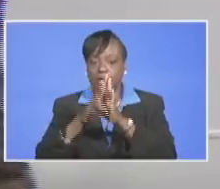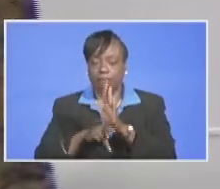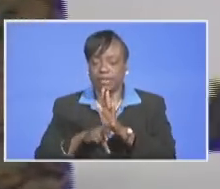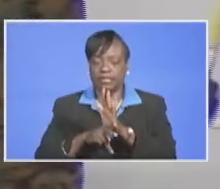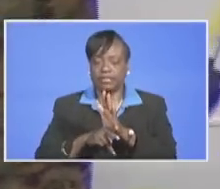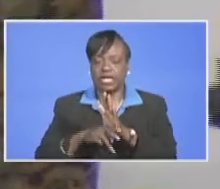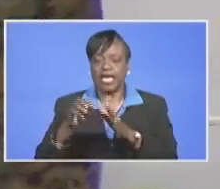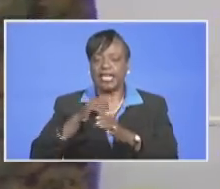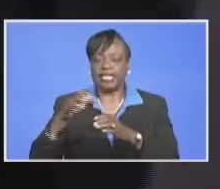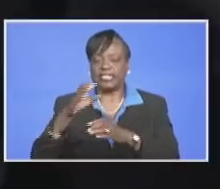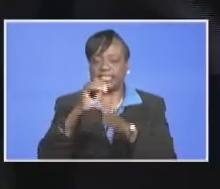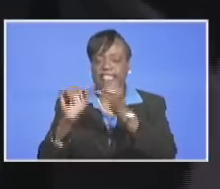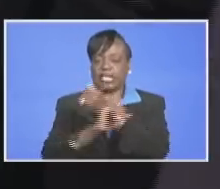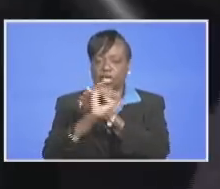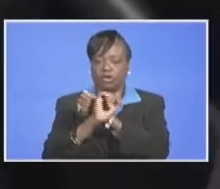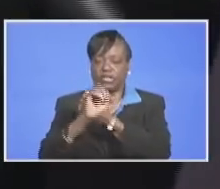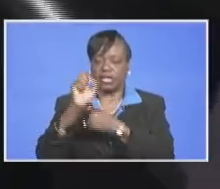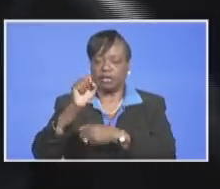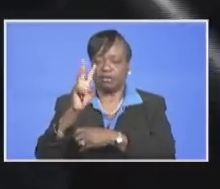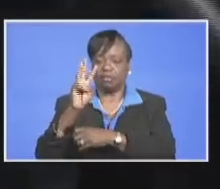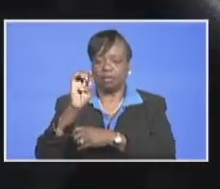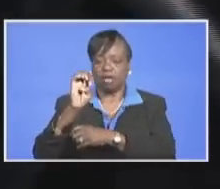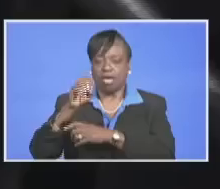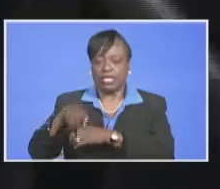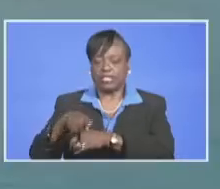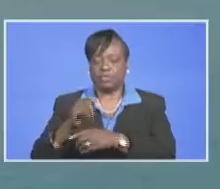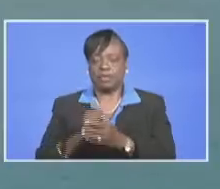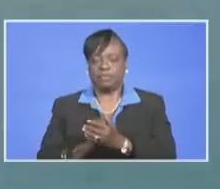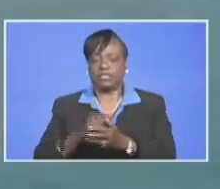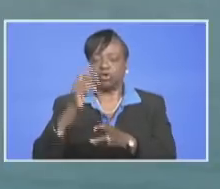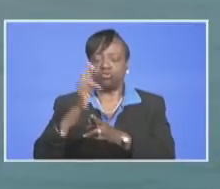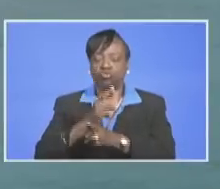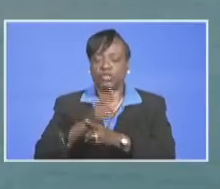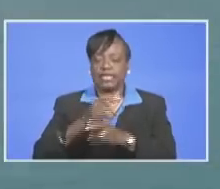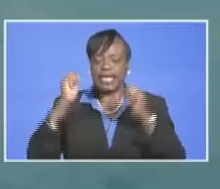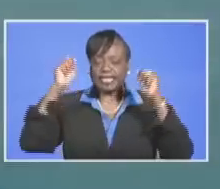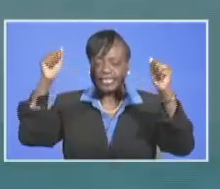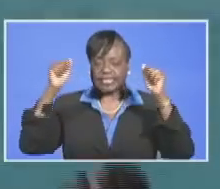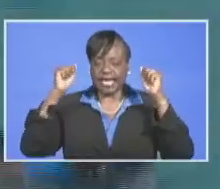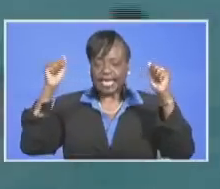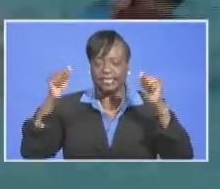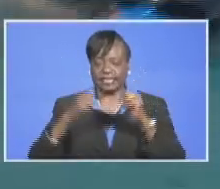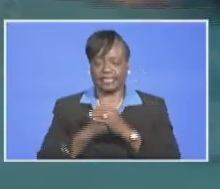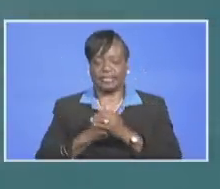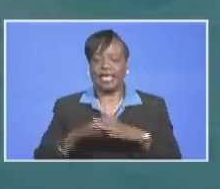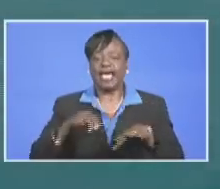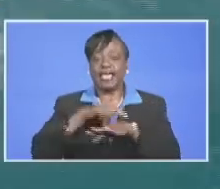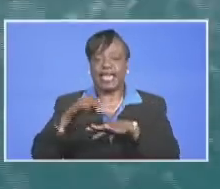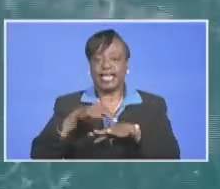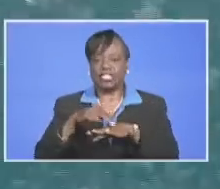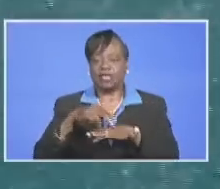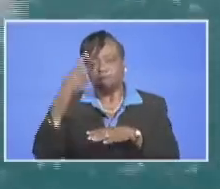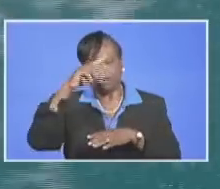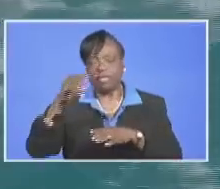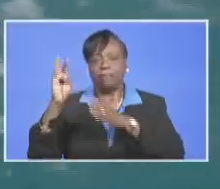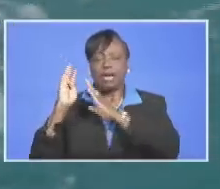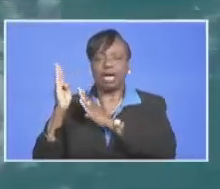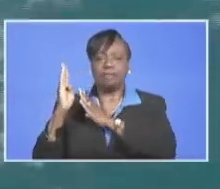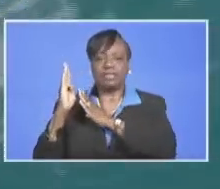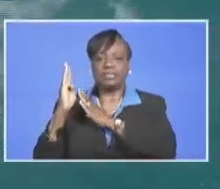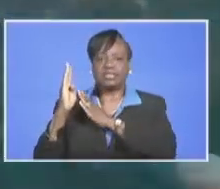device. Lieutenant Ricardo Barry says this is a routine exercise. Nationally, for the Bahamas,